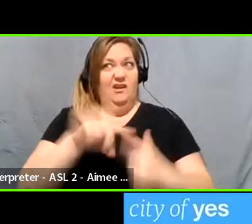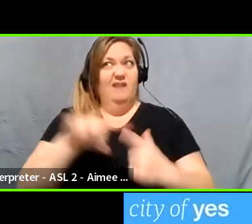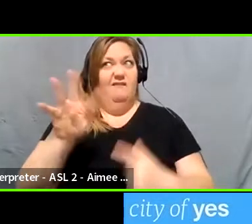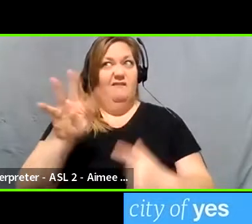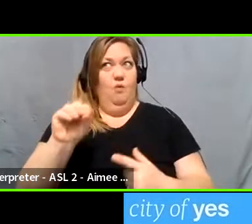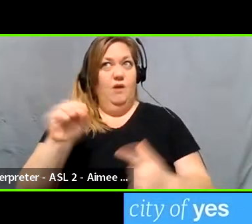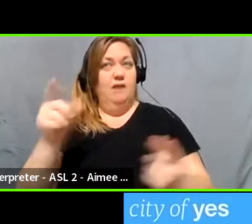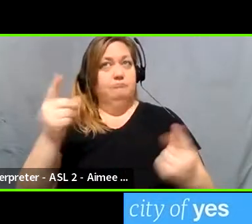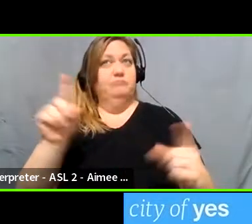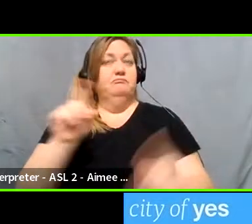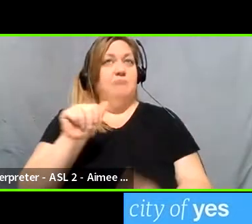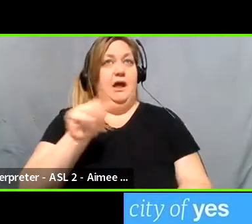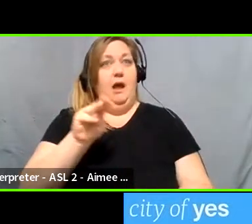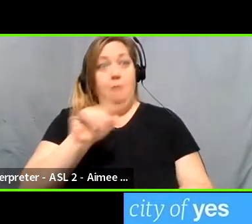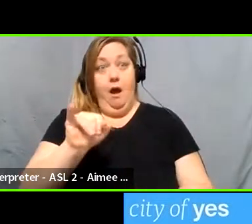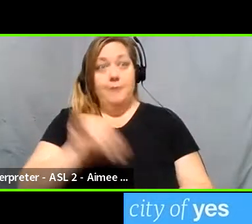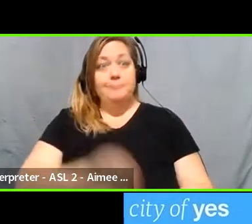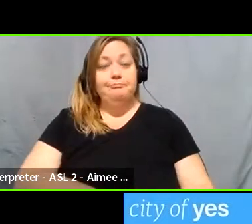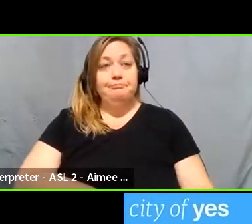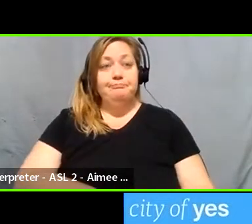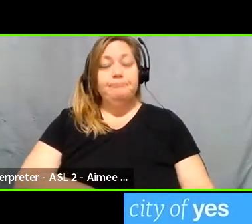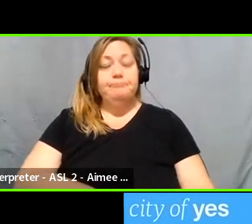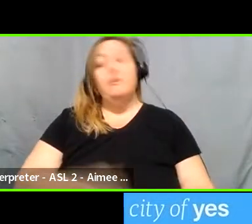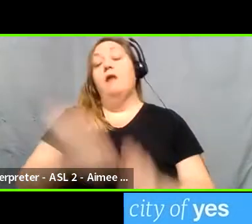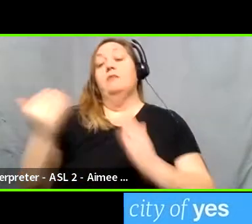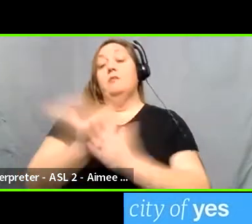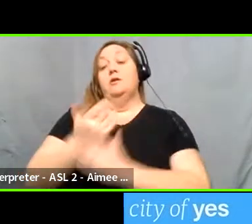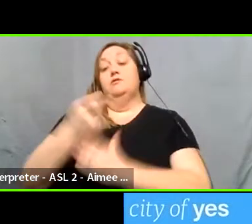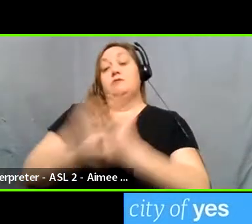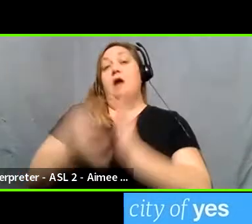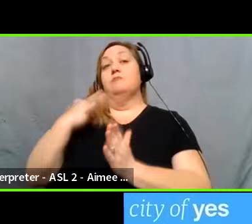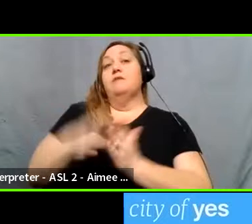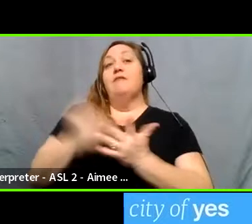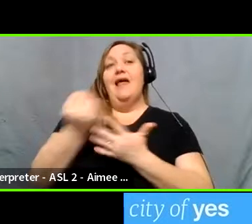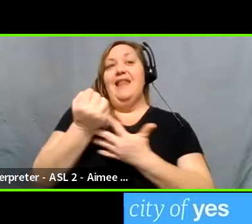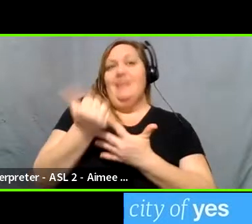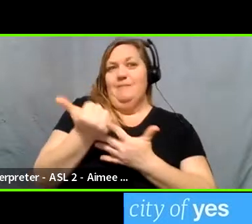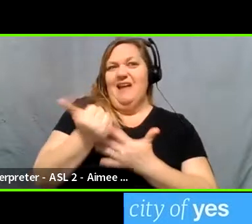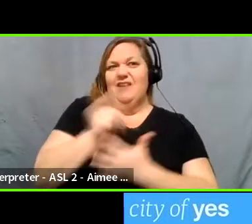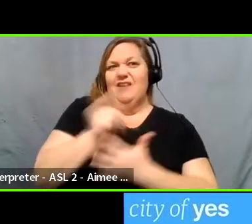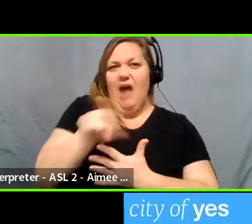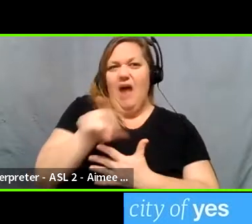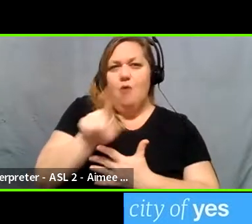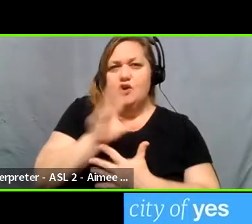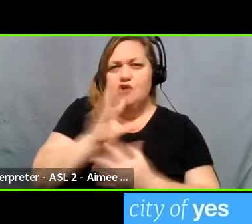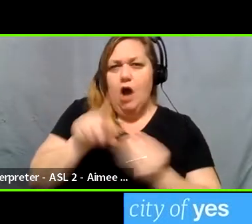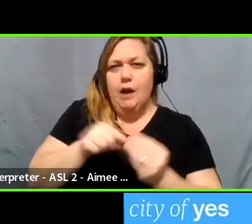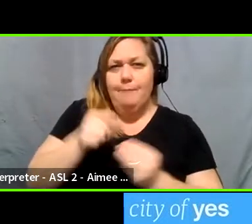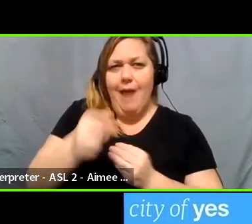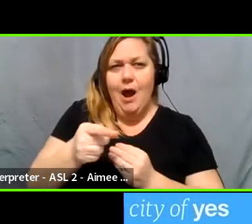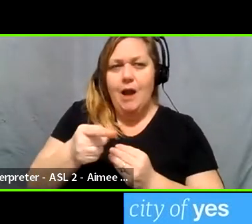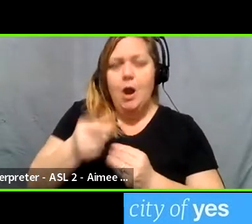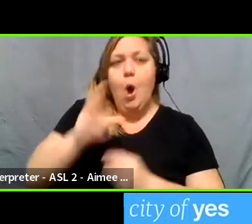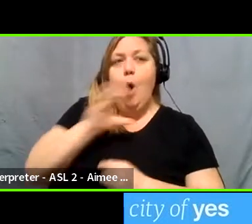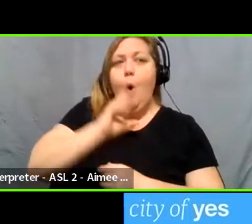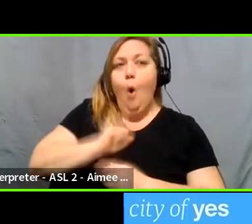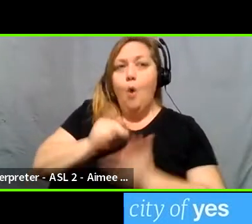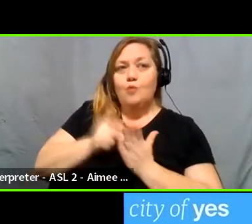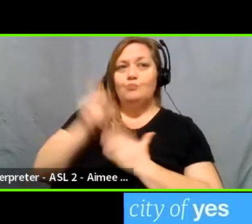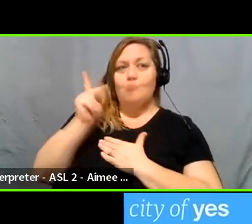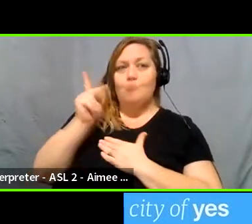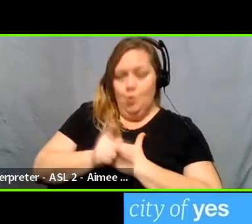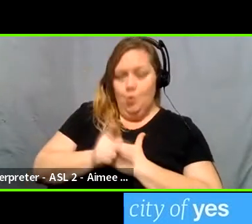renewed tax benefit, it eliminates the thing that you're talking about, which was under the old program,